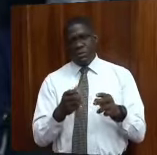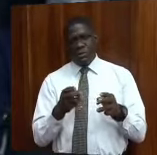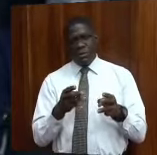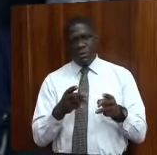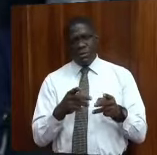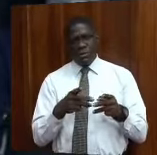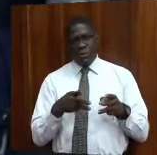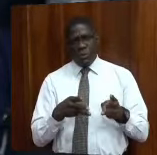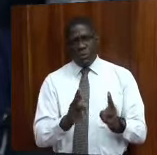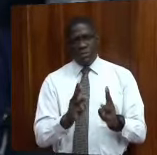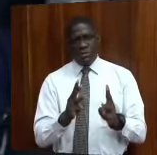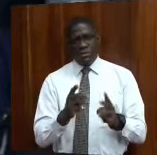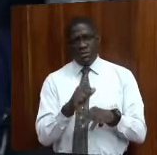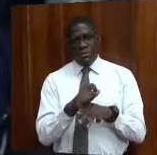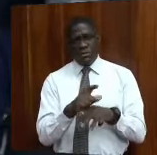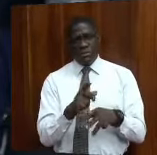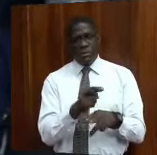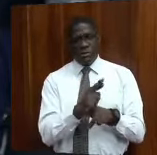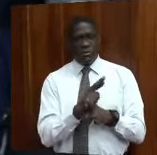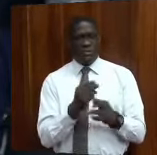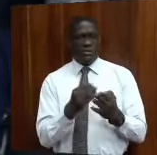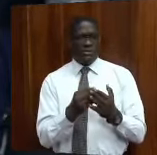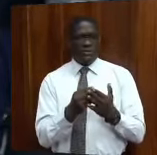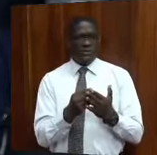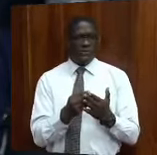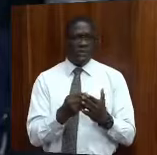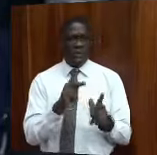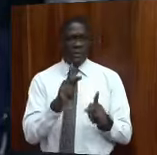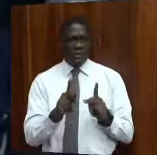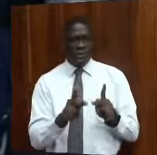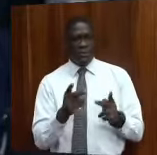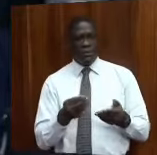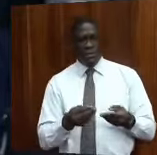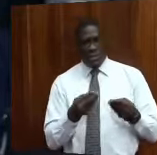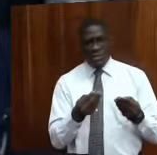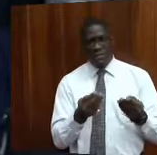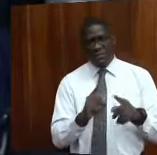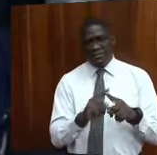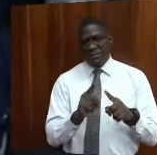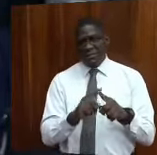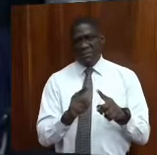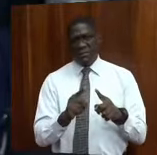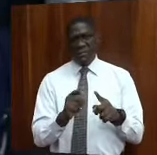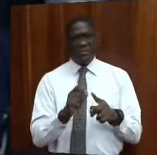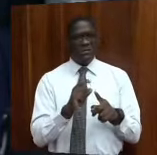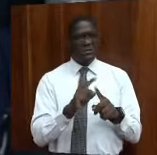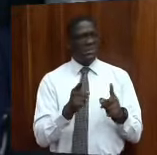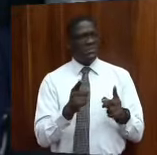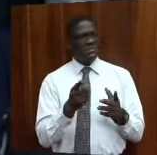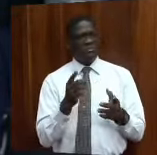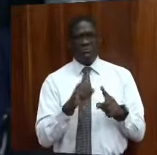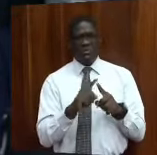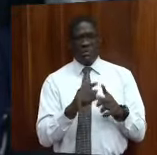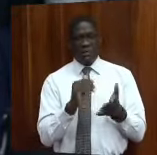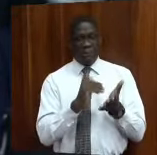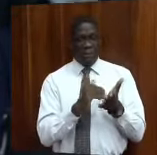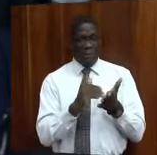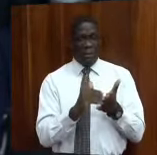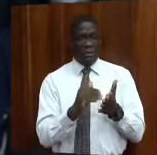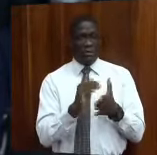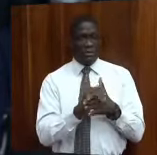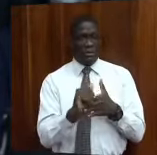4.73 million. Mr. Speaker, in addition to 101.327 billion revenues and grants, the